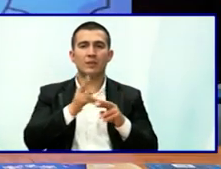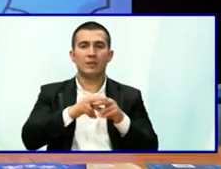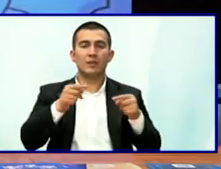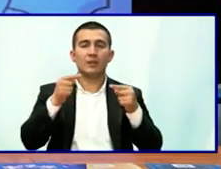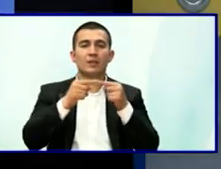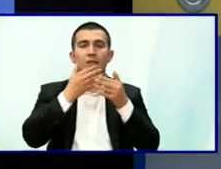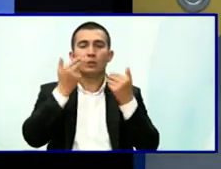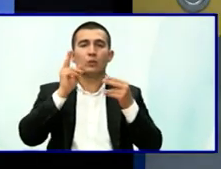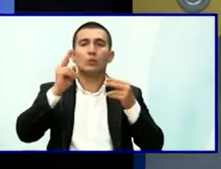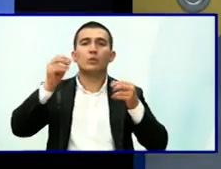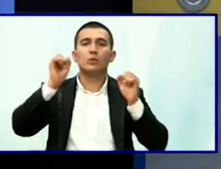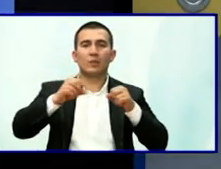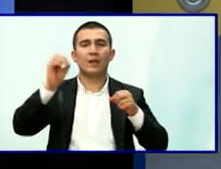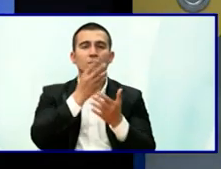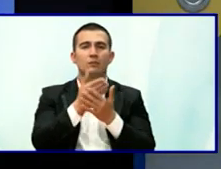tengi yo'qligini,